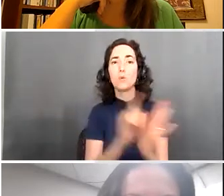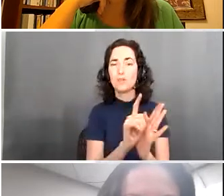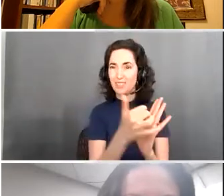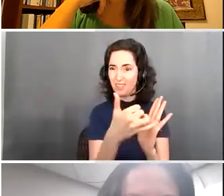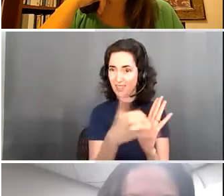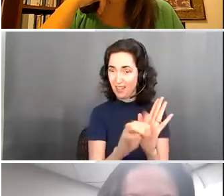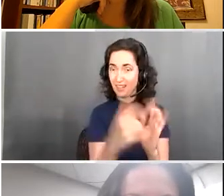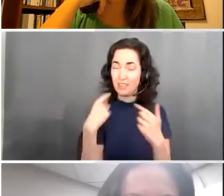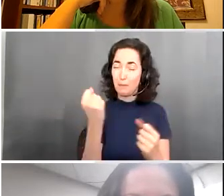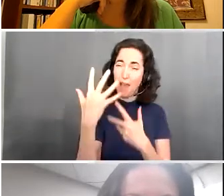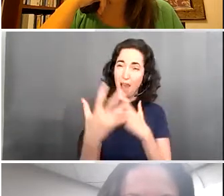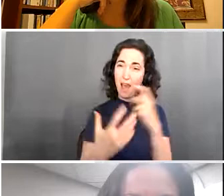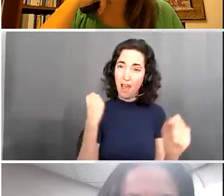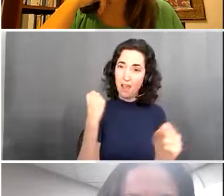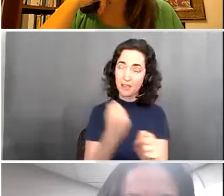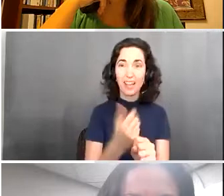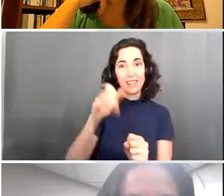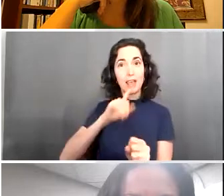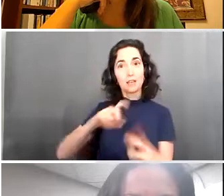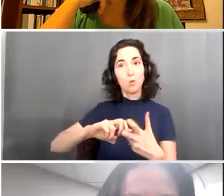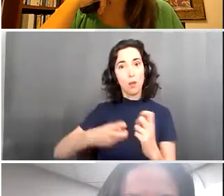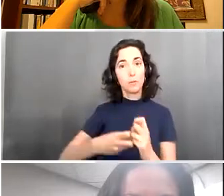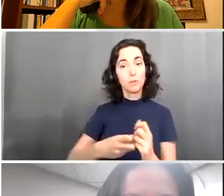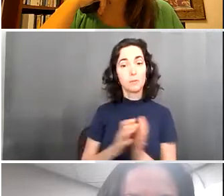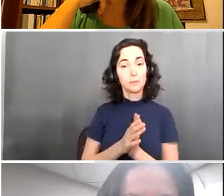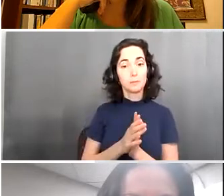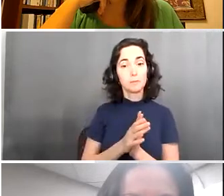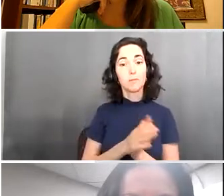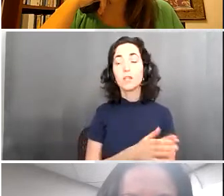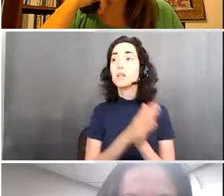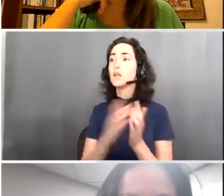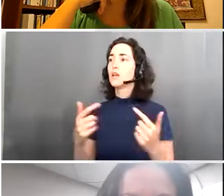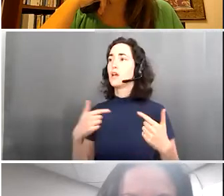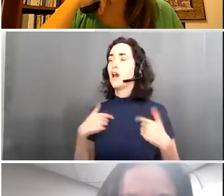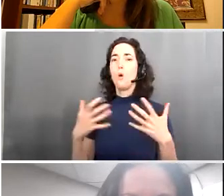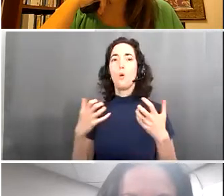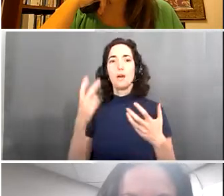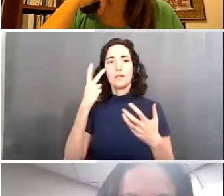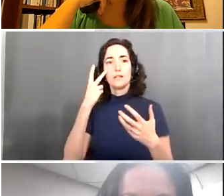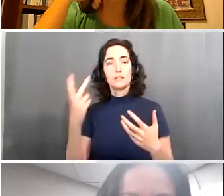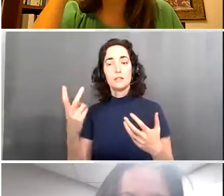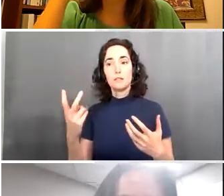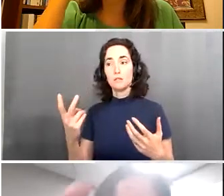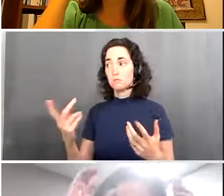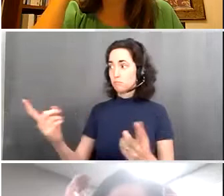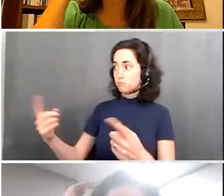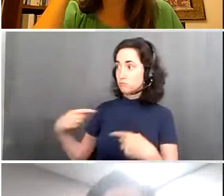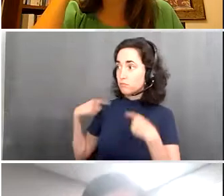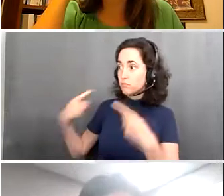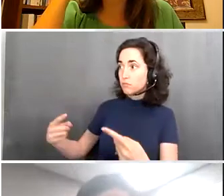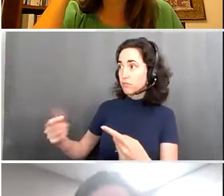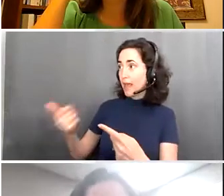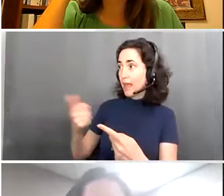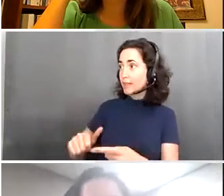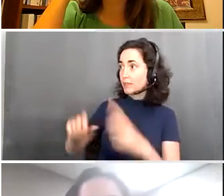and for years, and that's a problem. And I just want to see if there's ever been an assessment for it. We